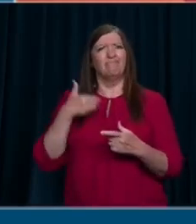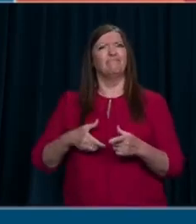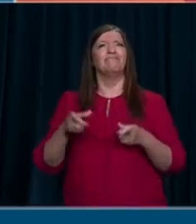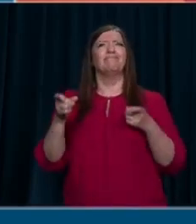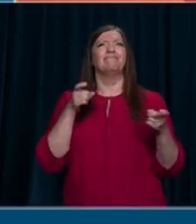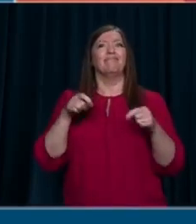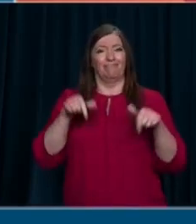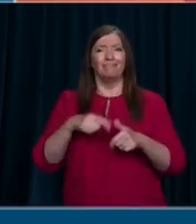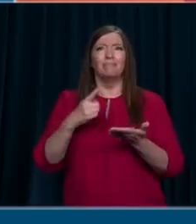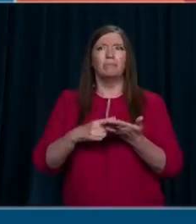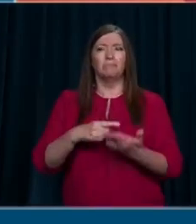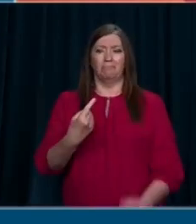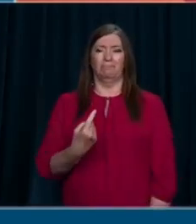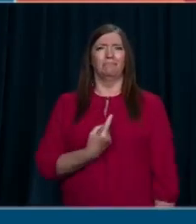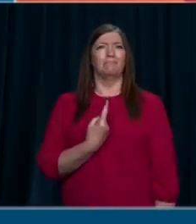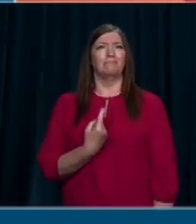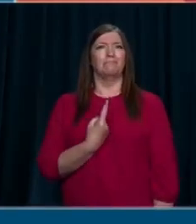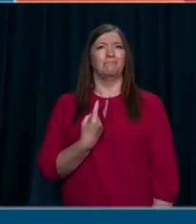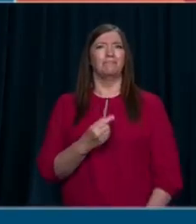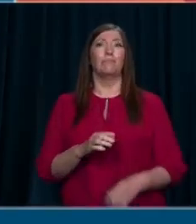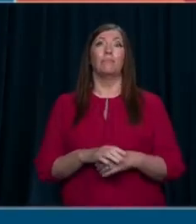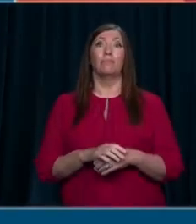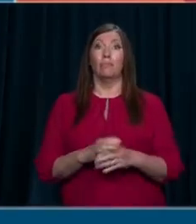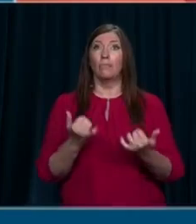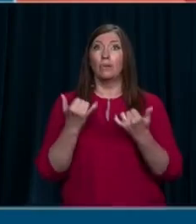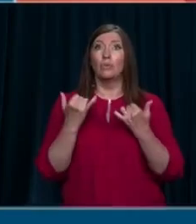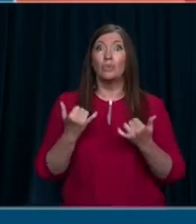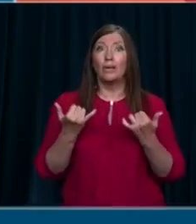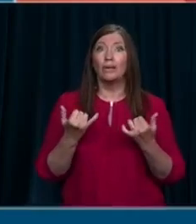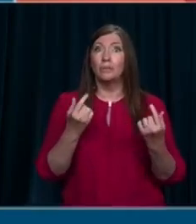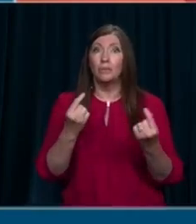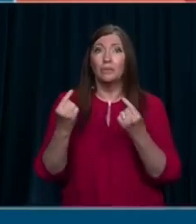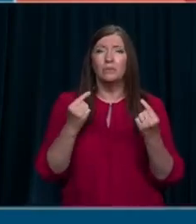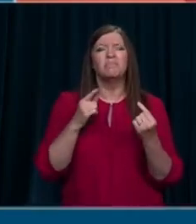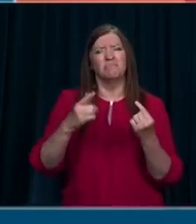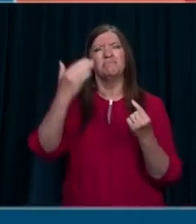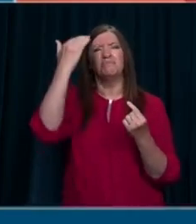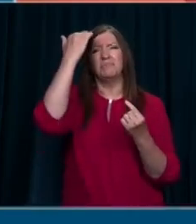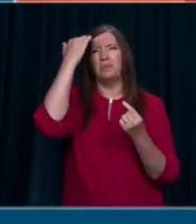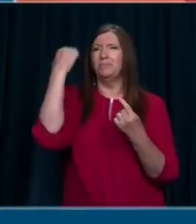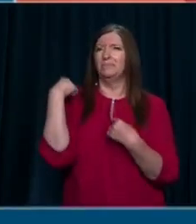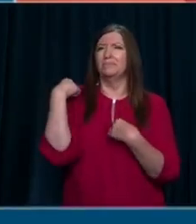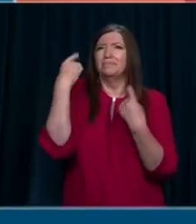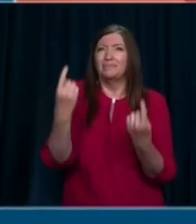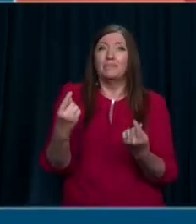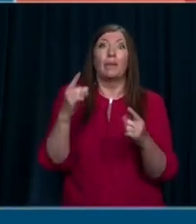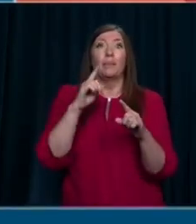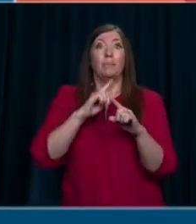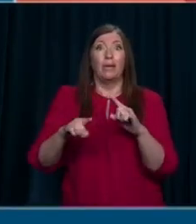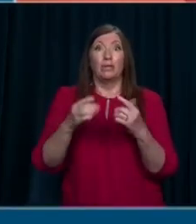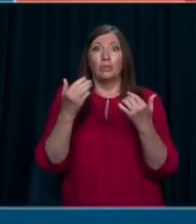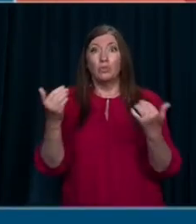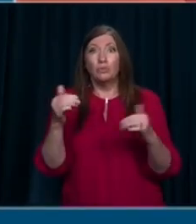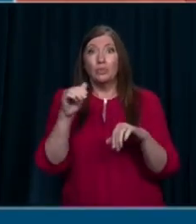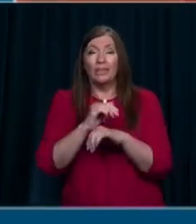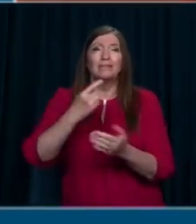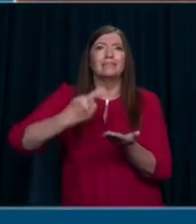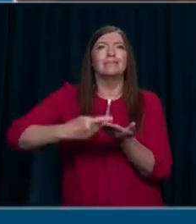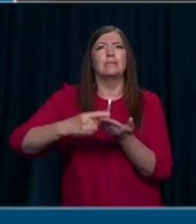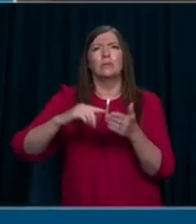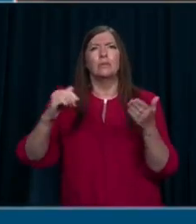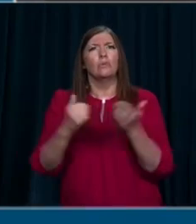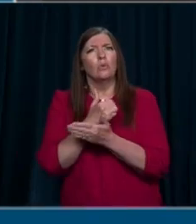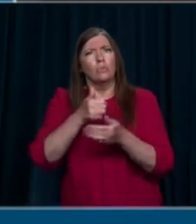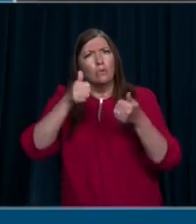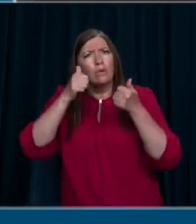by myself. The format for this debate will probably be familiar to you, but the way we're sharing this debate is part of a brand new effort